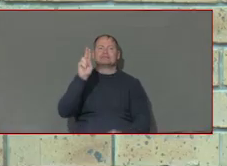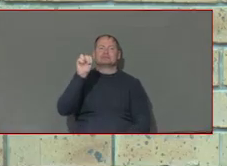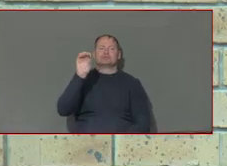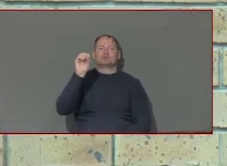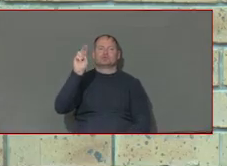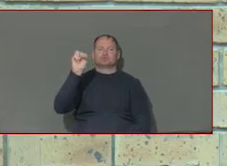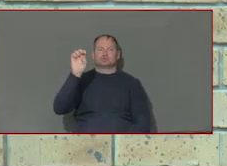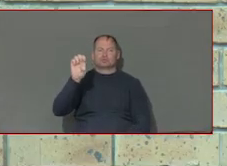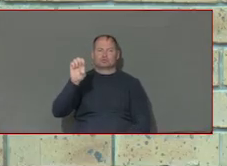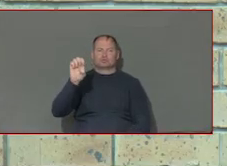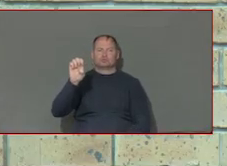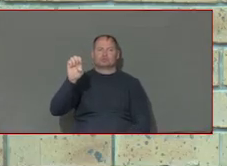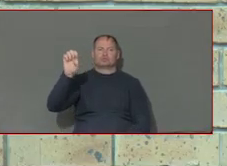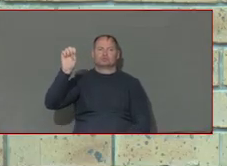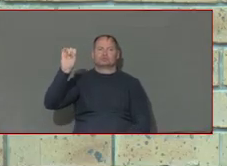non-prognathous,